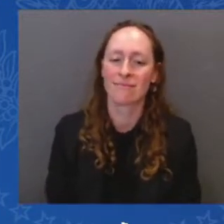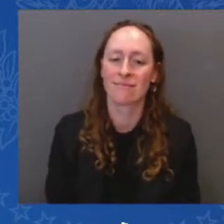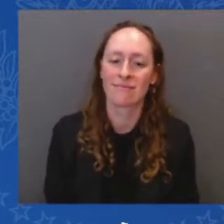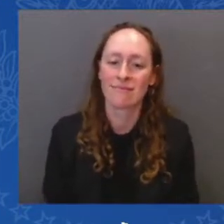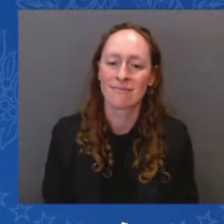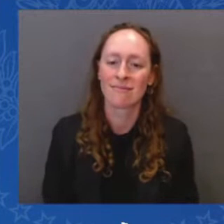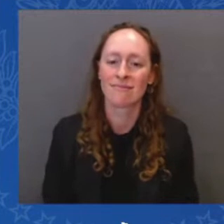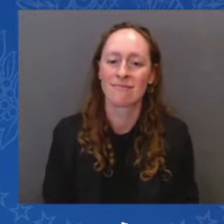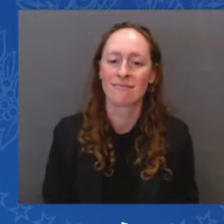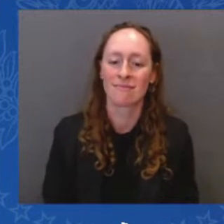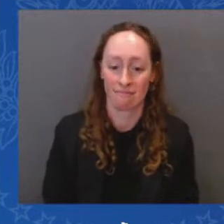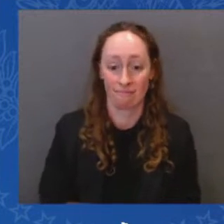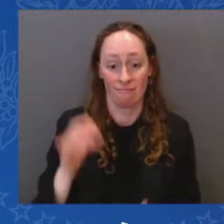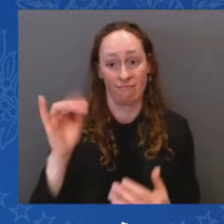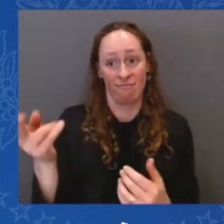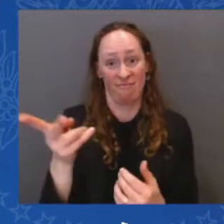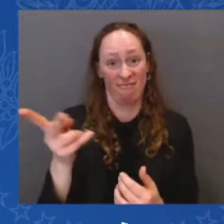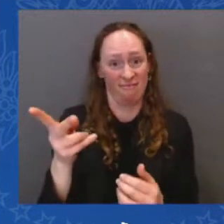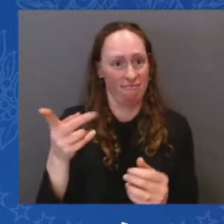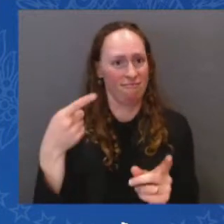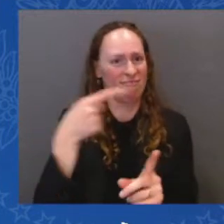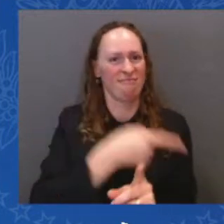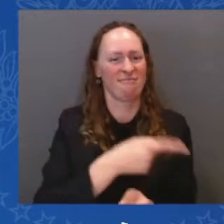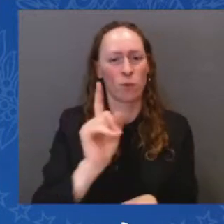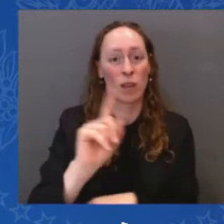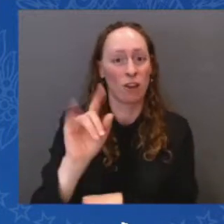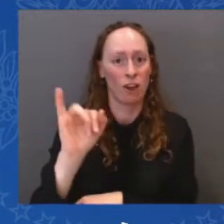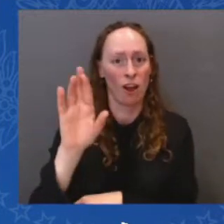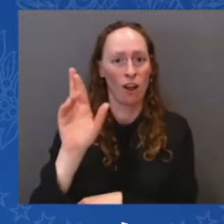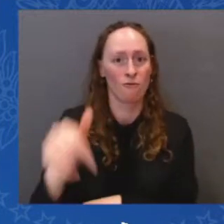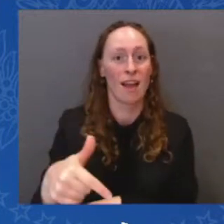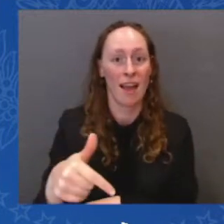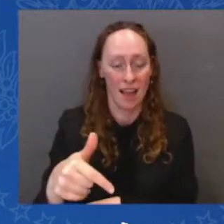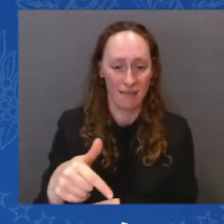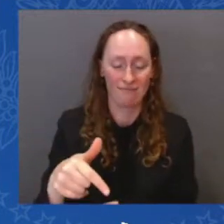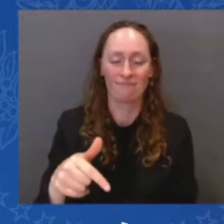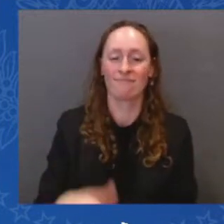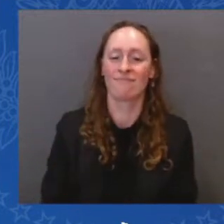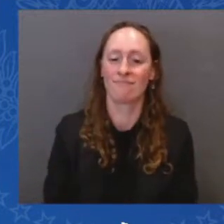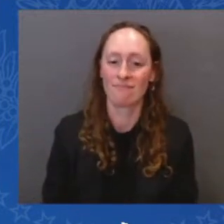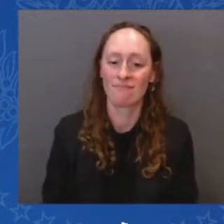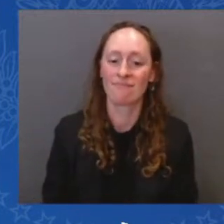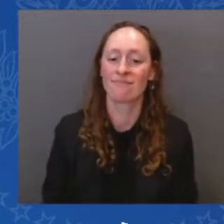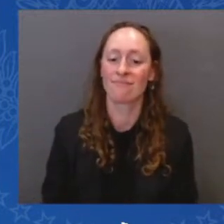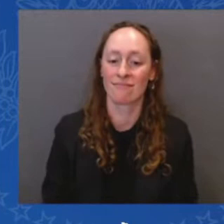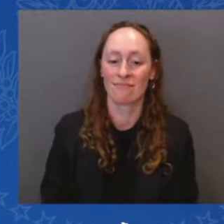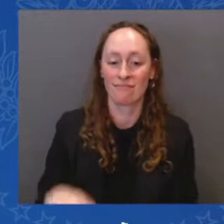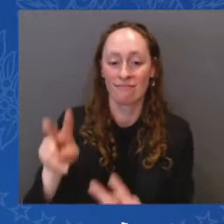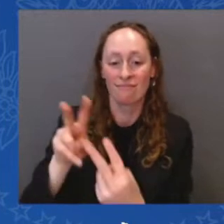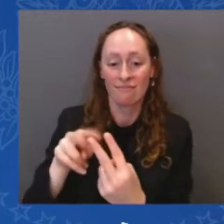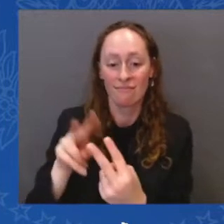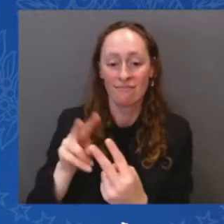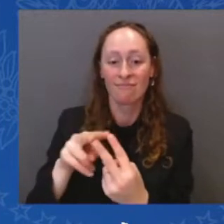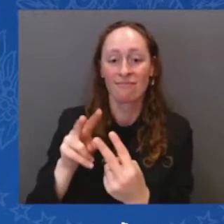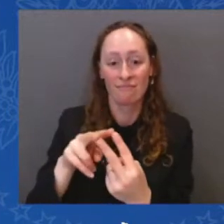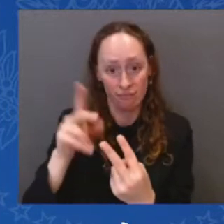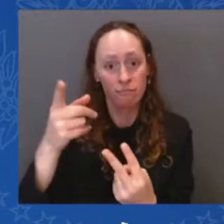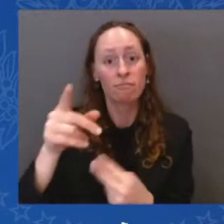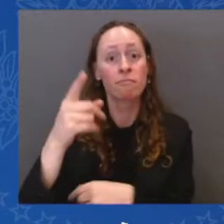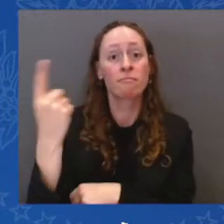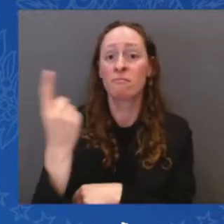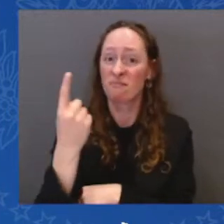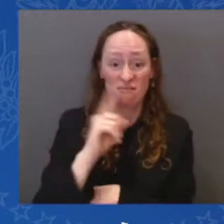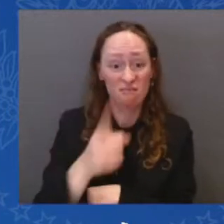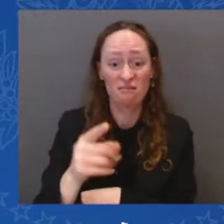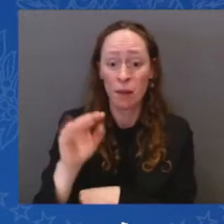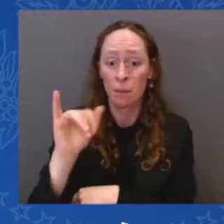Milley down at that hospital, sitting with the wounded so they wouldn't be alone, rounding up his